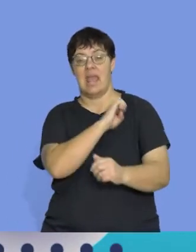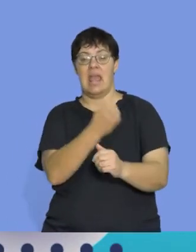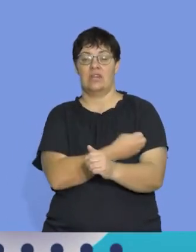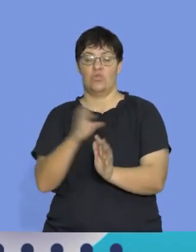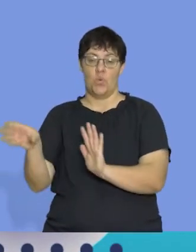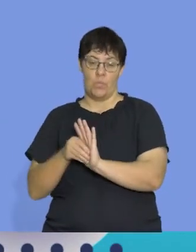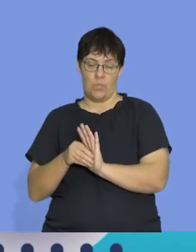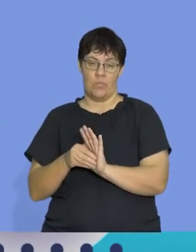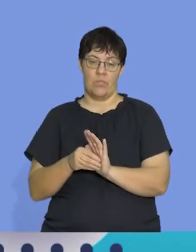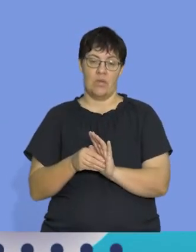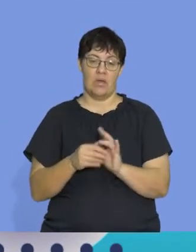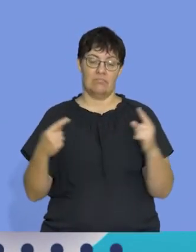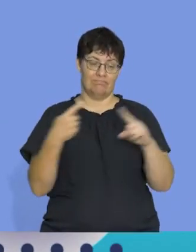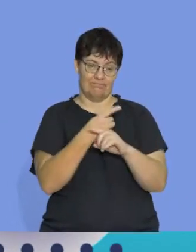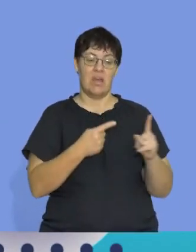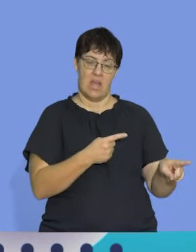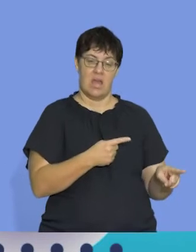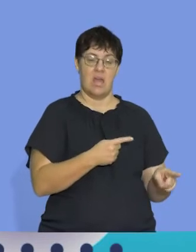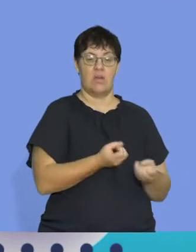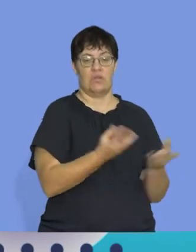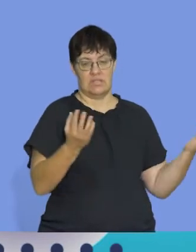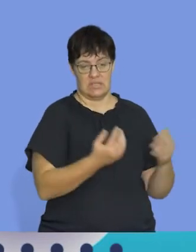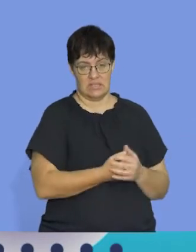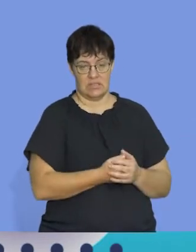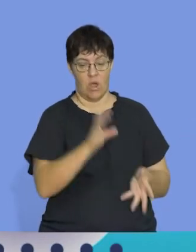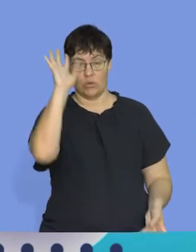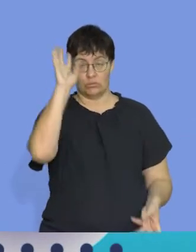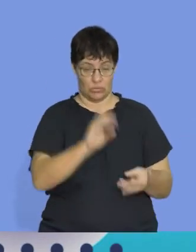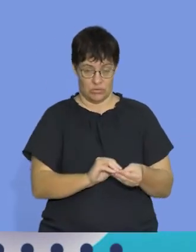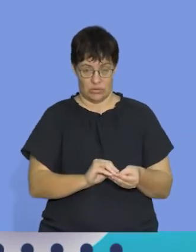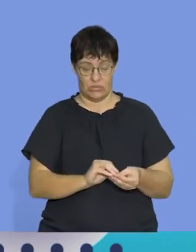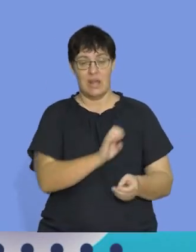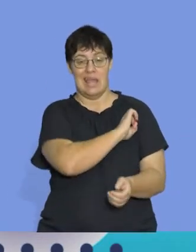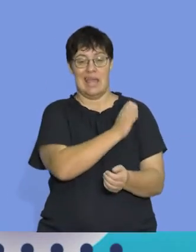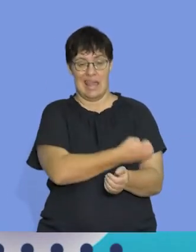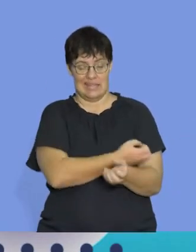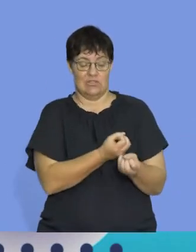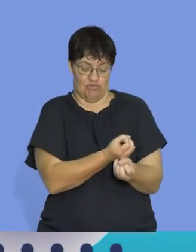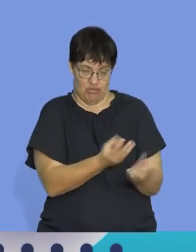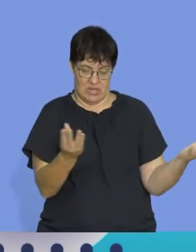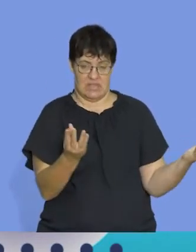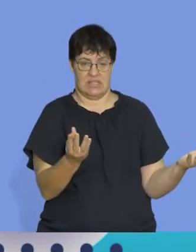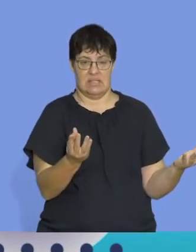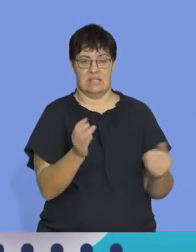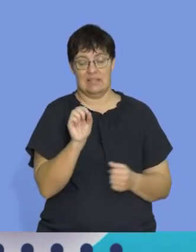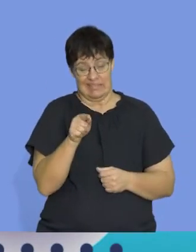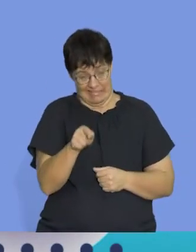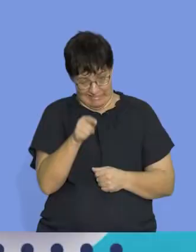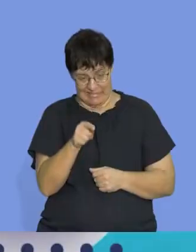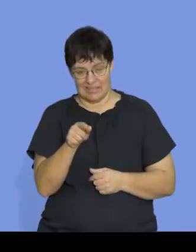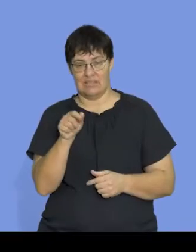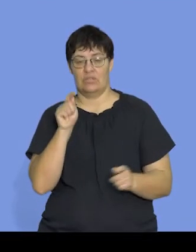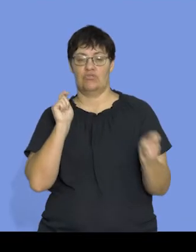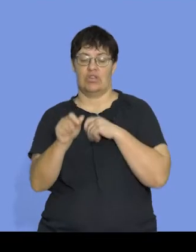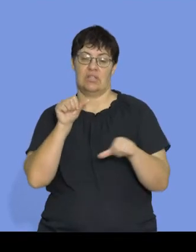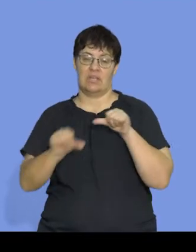energy released. So the net, so in total, energy is actually released in this chemical change. Right.